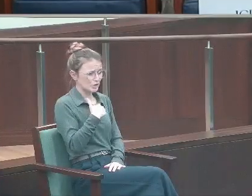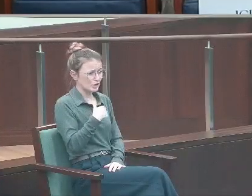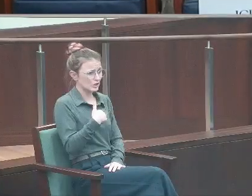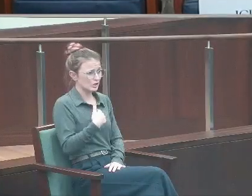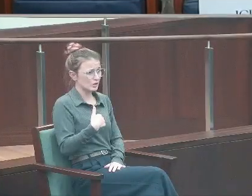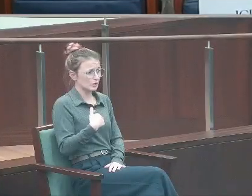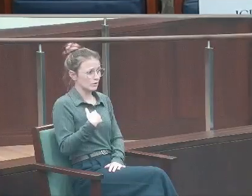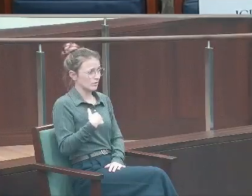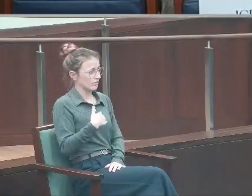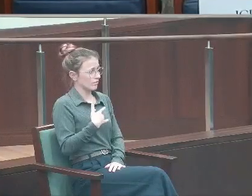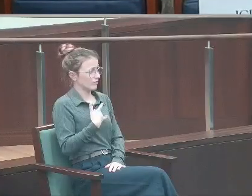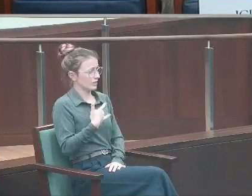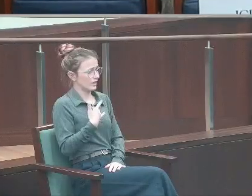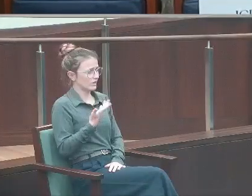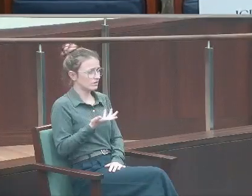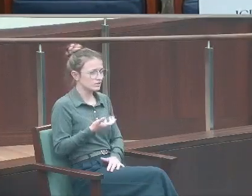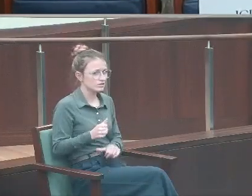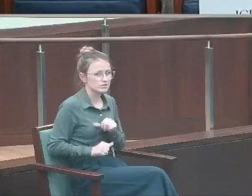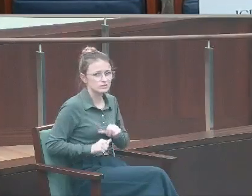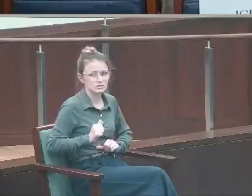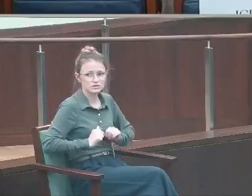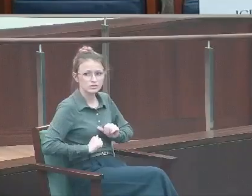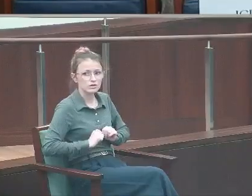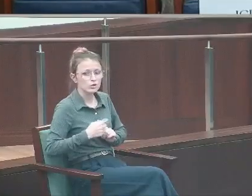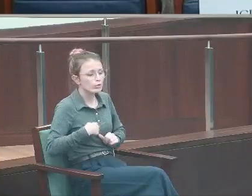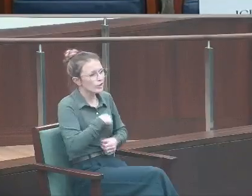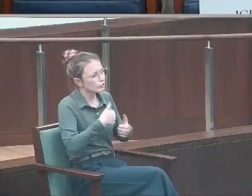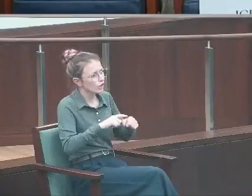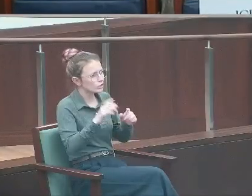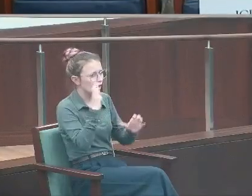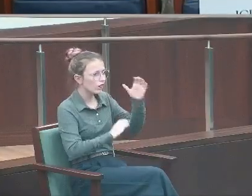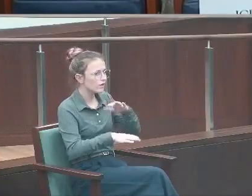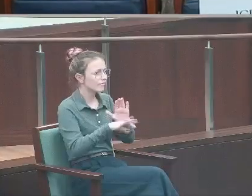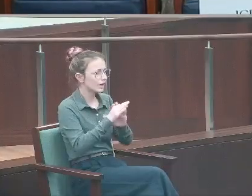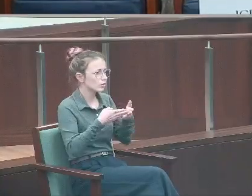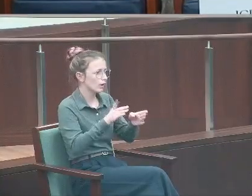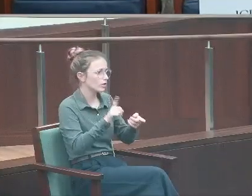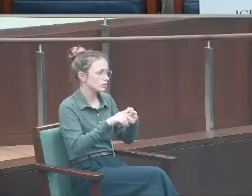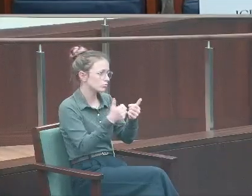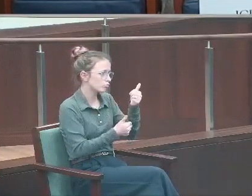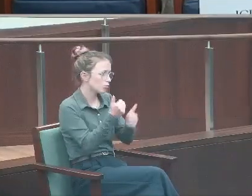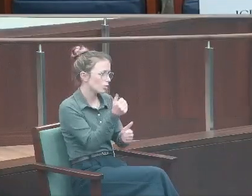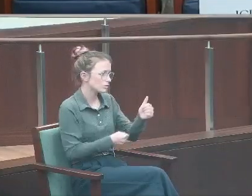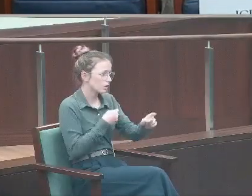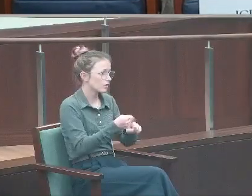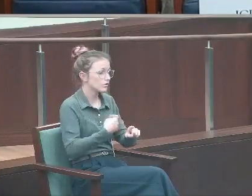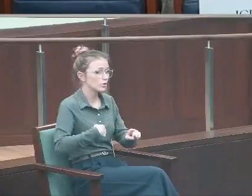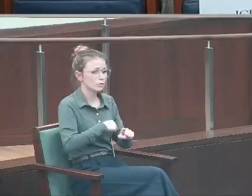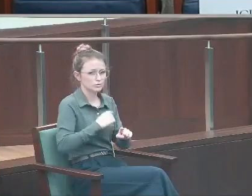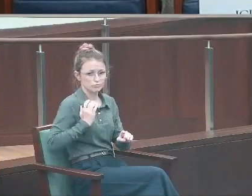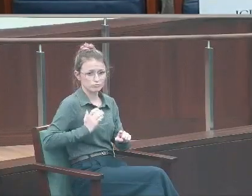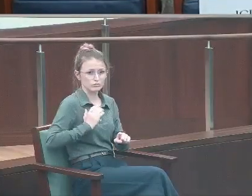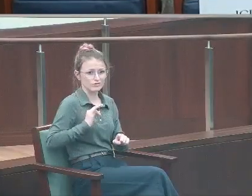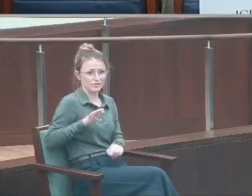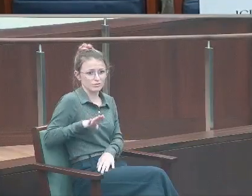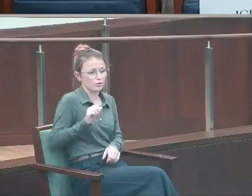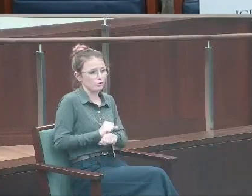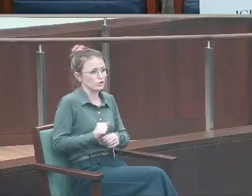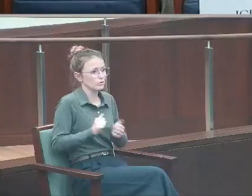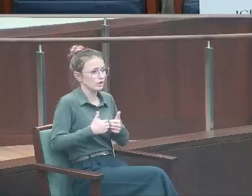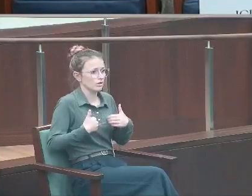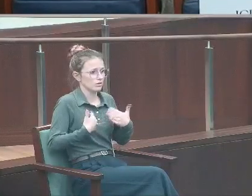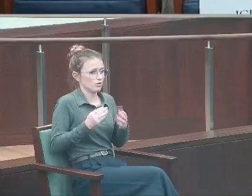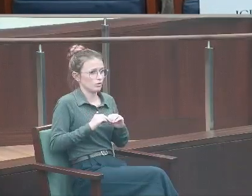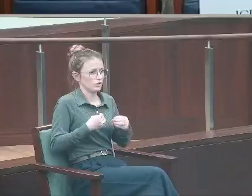because we've tried to find the moments where our voice could be most impactful. In early February, we worked with a number of organizations on a